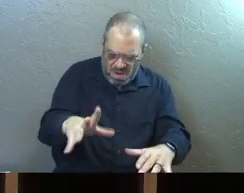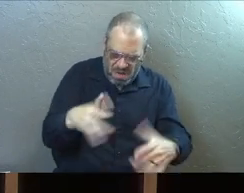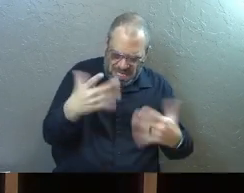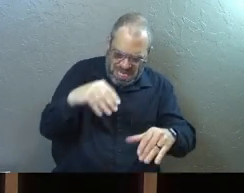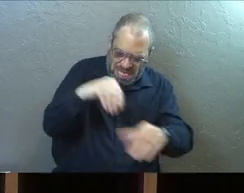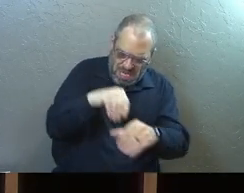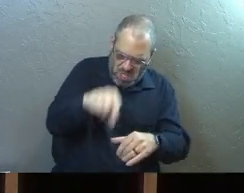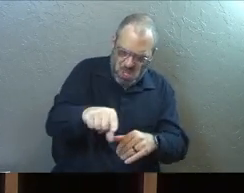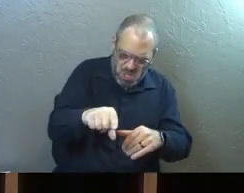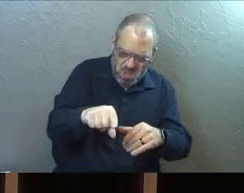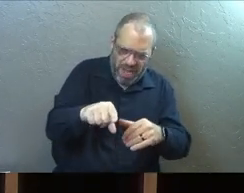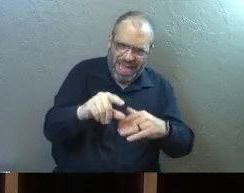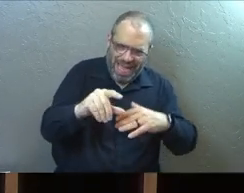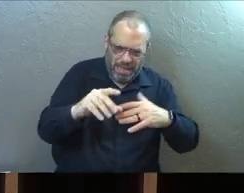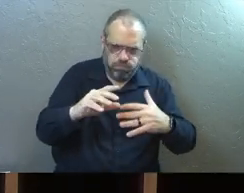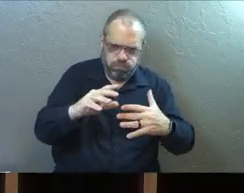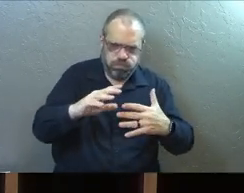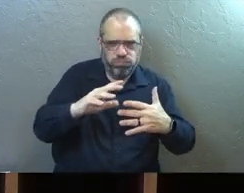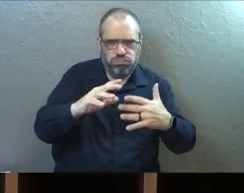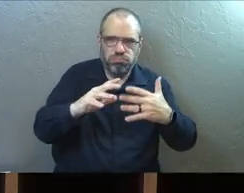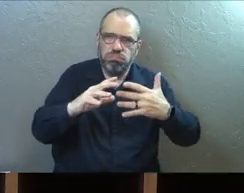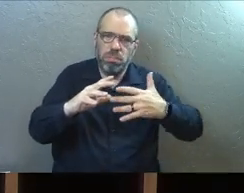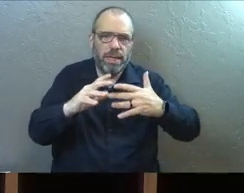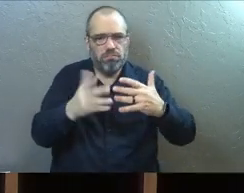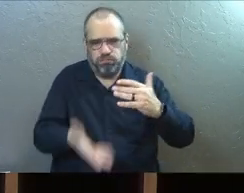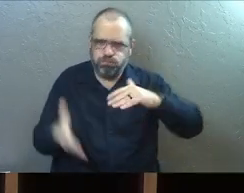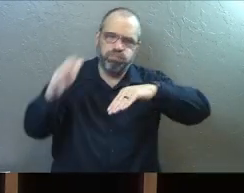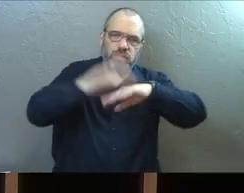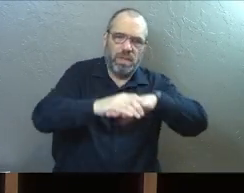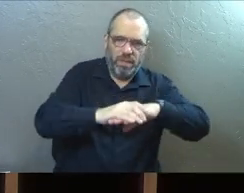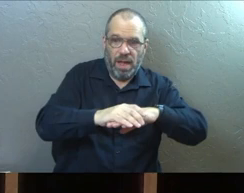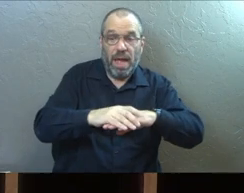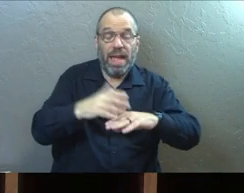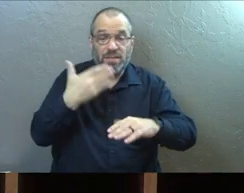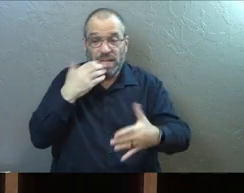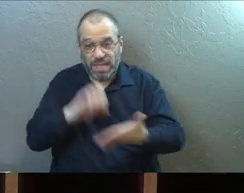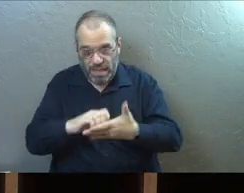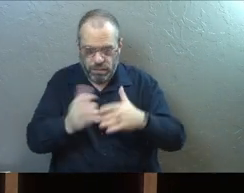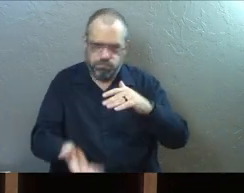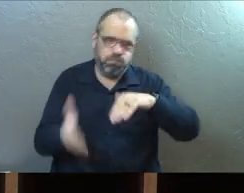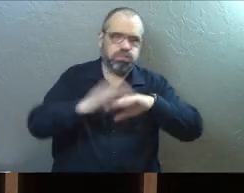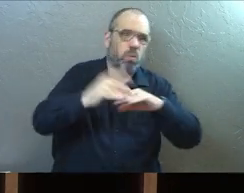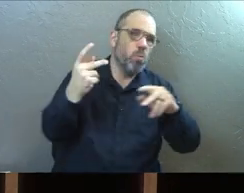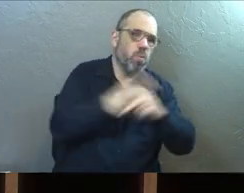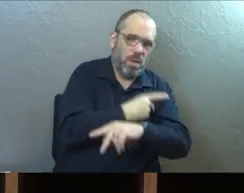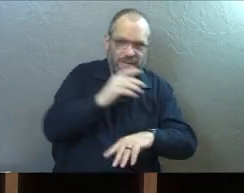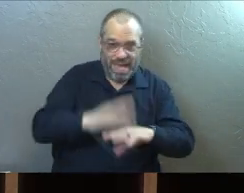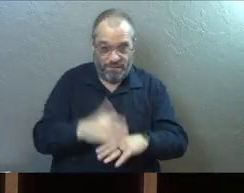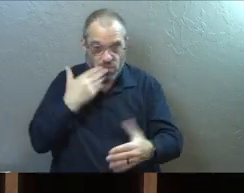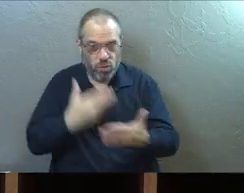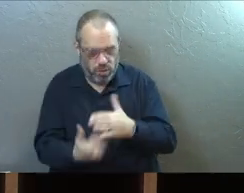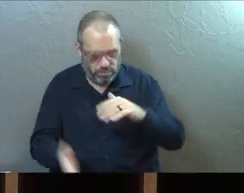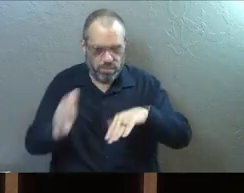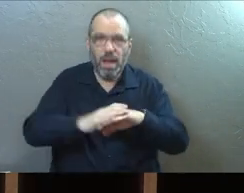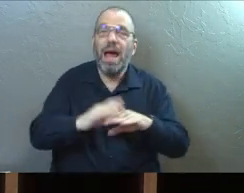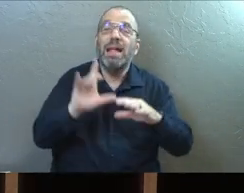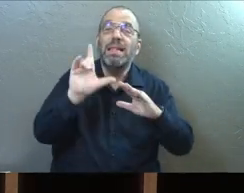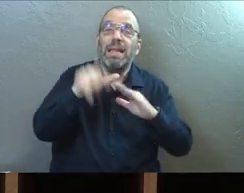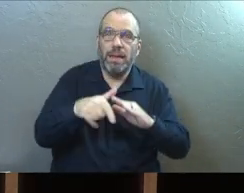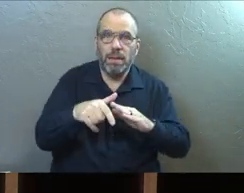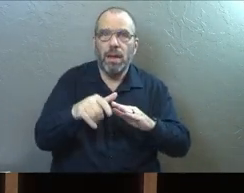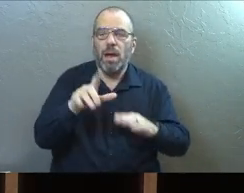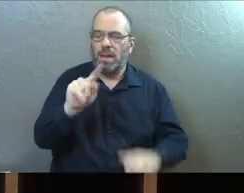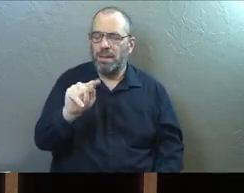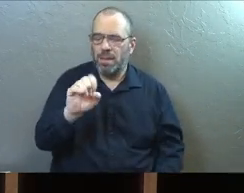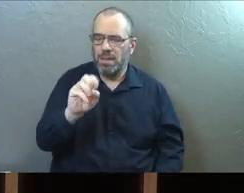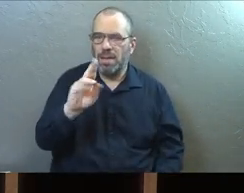ever already inside. If there's evil inside, it will be amplified. If there's good inside, it will be amplified. And there's a scene after that where like